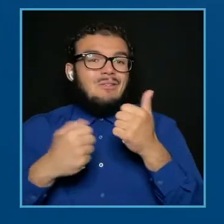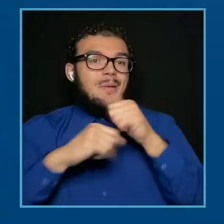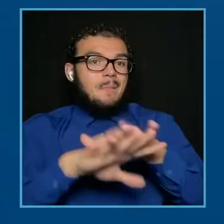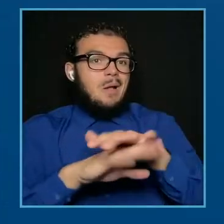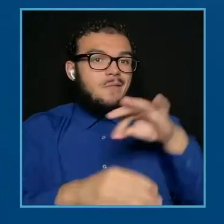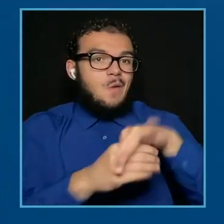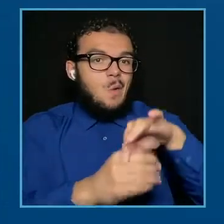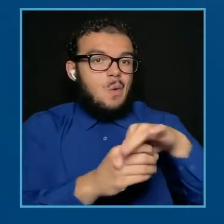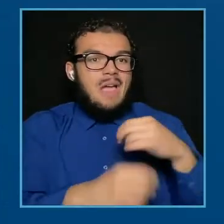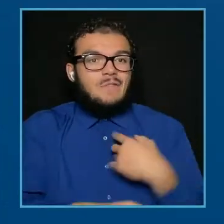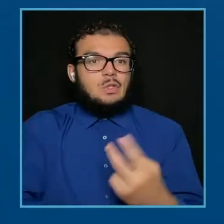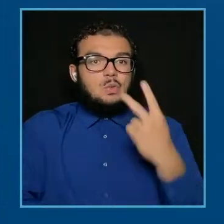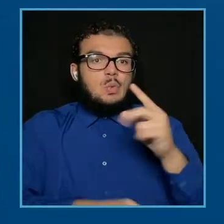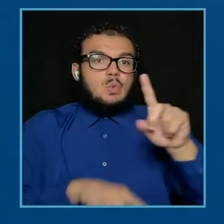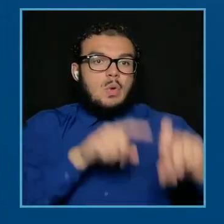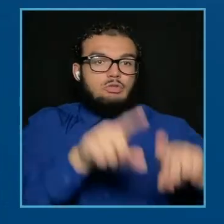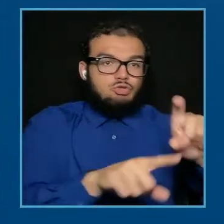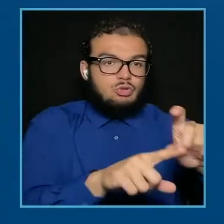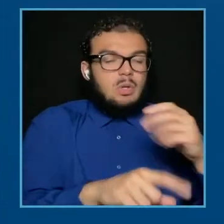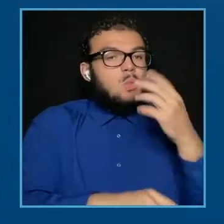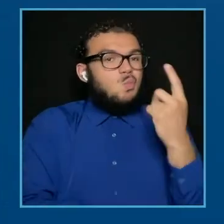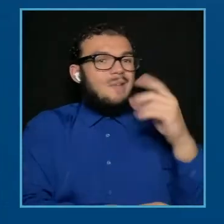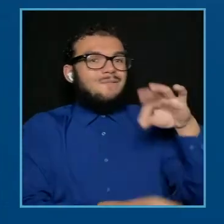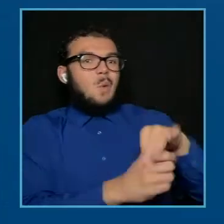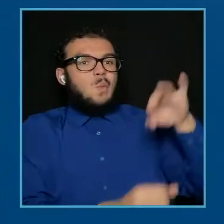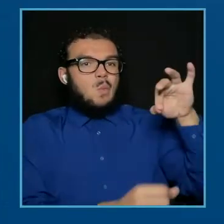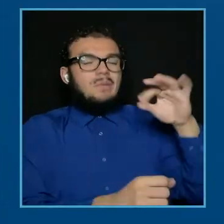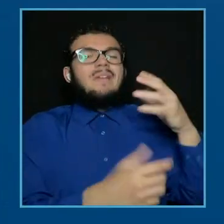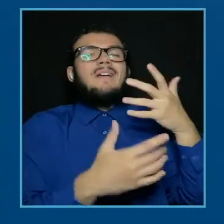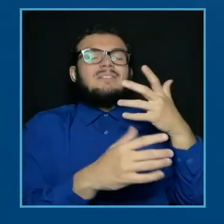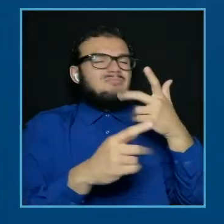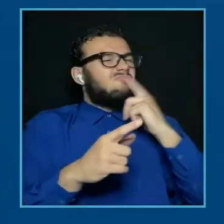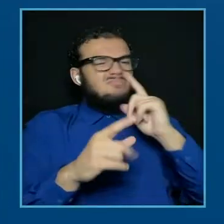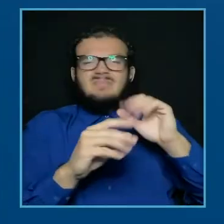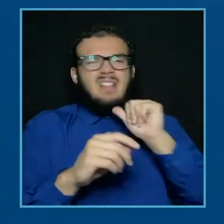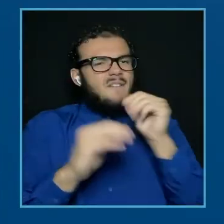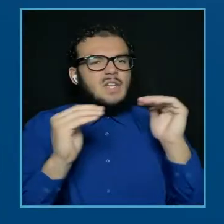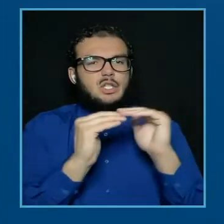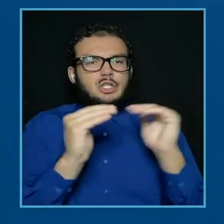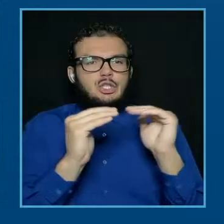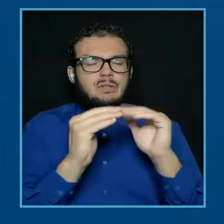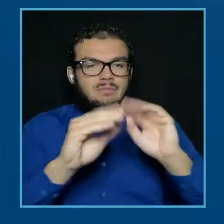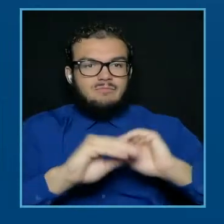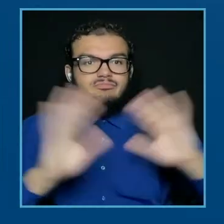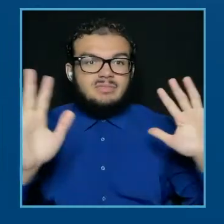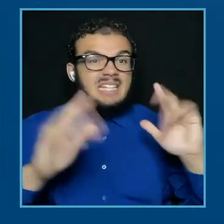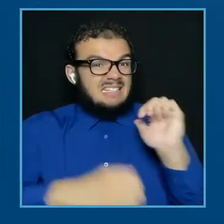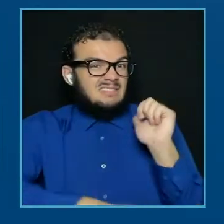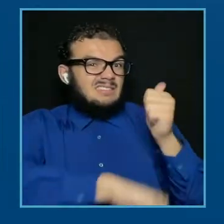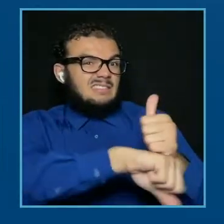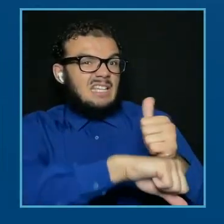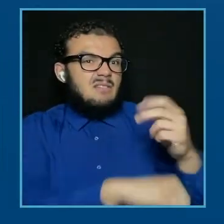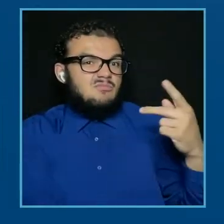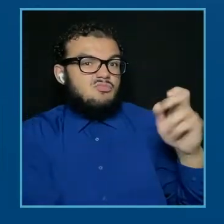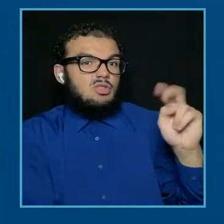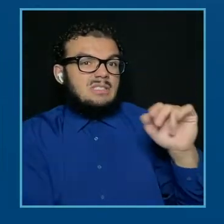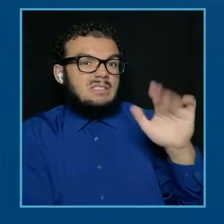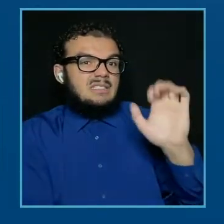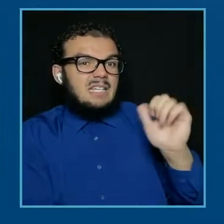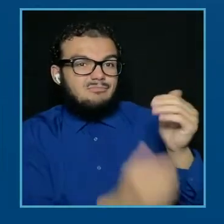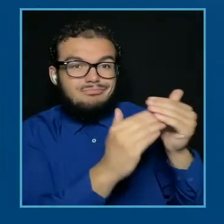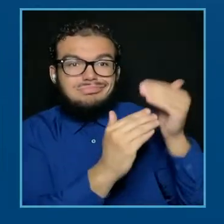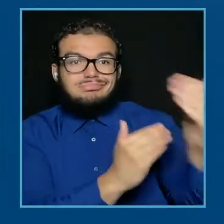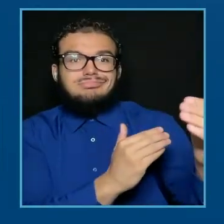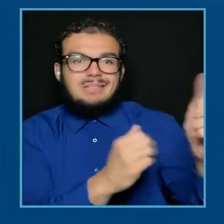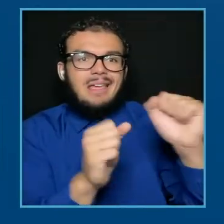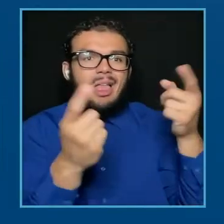2 questions and a single vote, and it was patently unfair. And it sets a precedent. It does, in fact, set a precedent